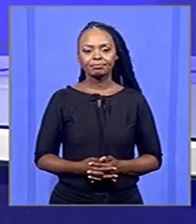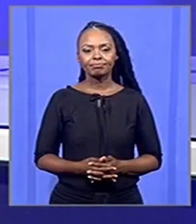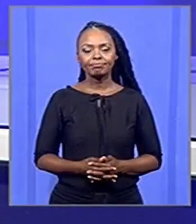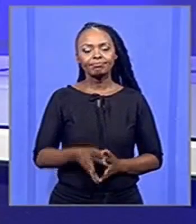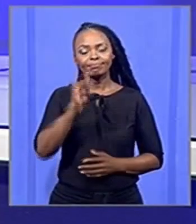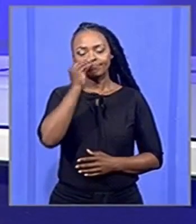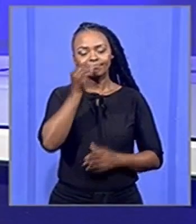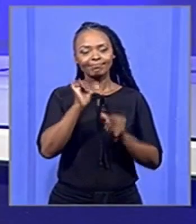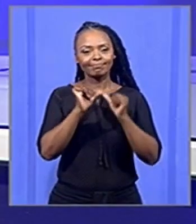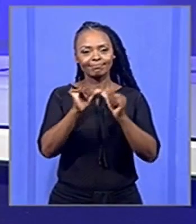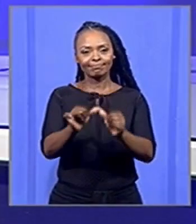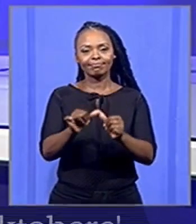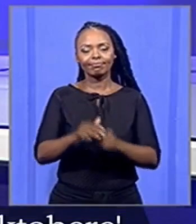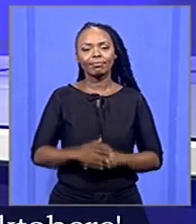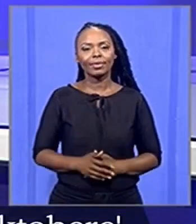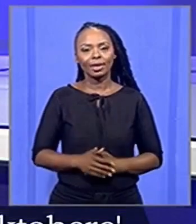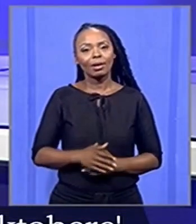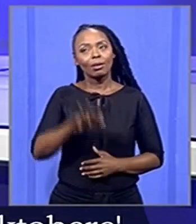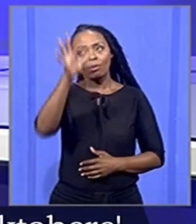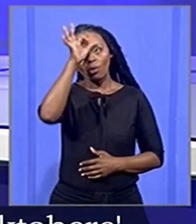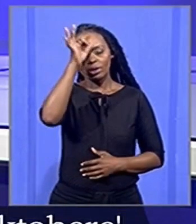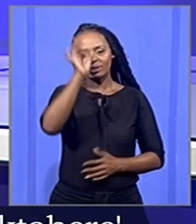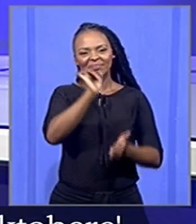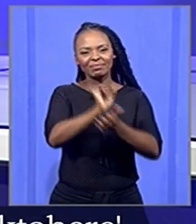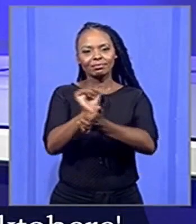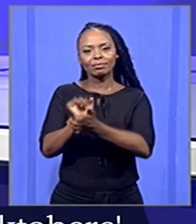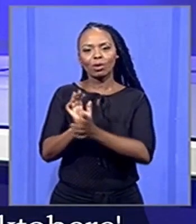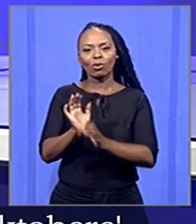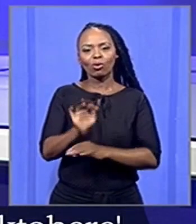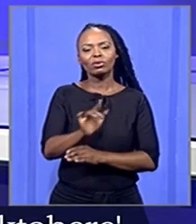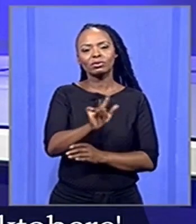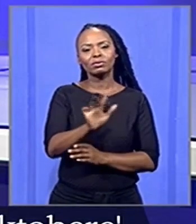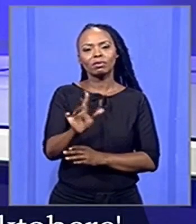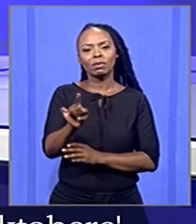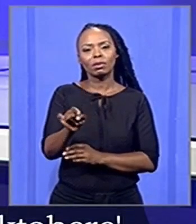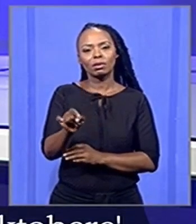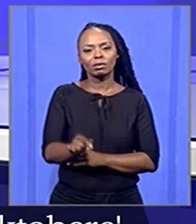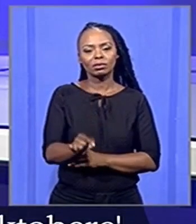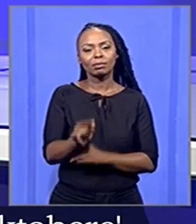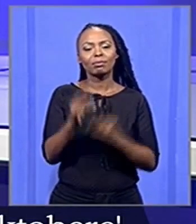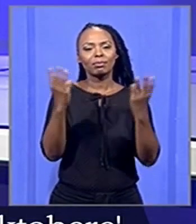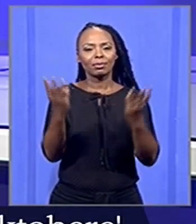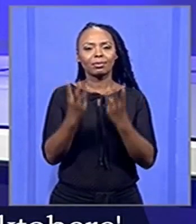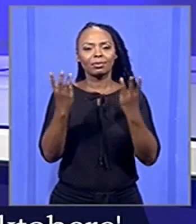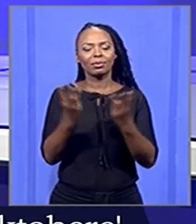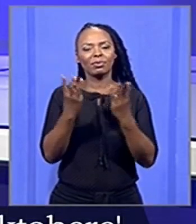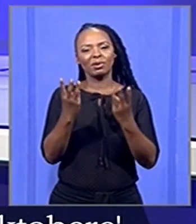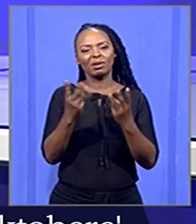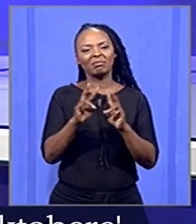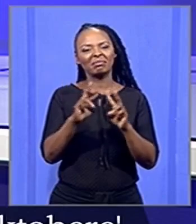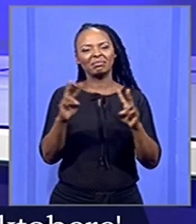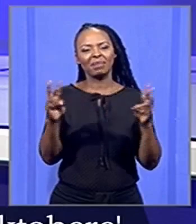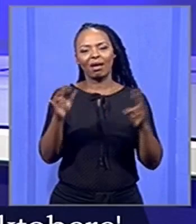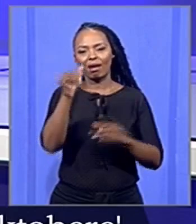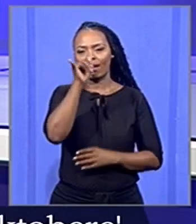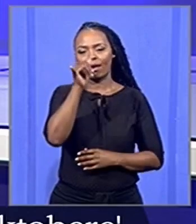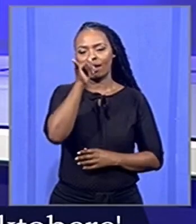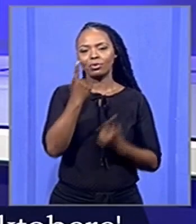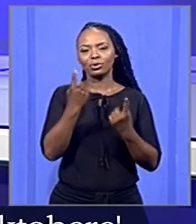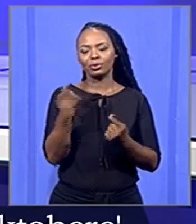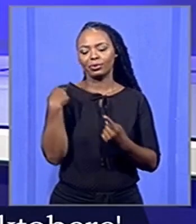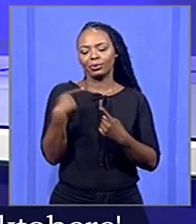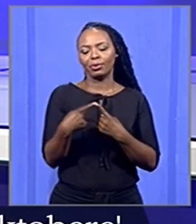Ditaba di tswela pele. Maphodisa a swere batho ba go feta 75,000 melatong ya go fapafapana go tloga